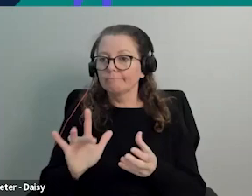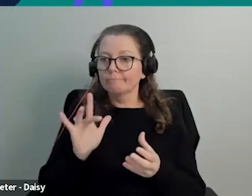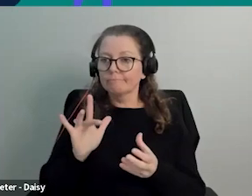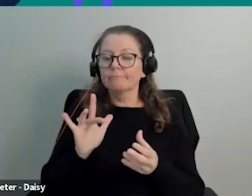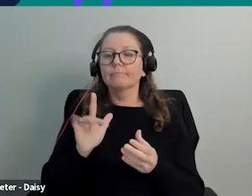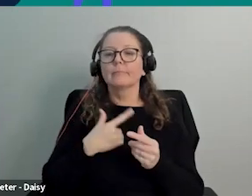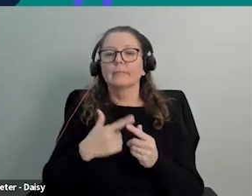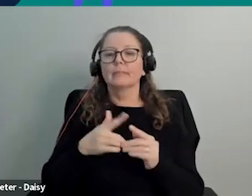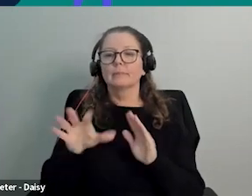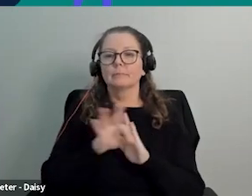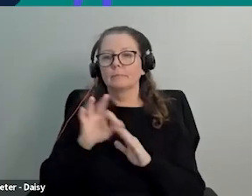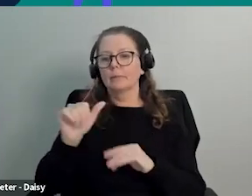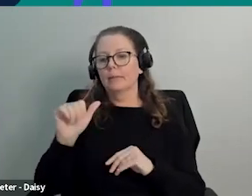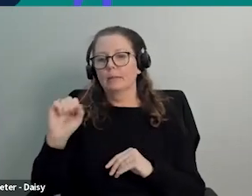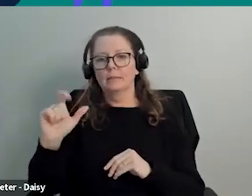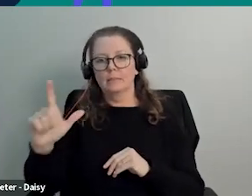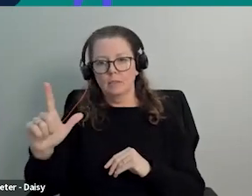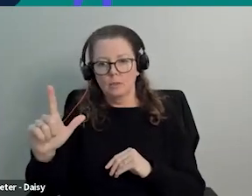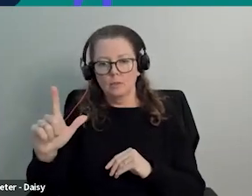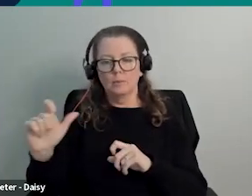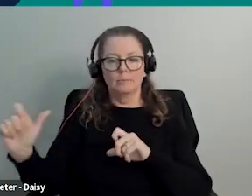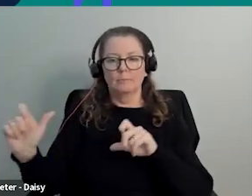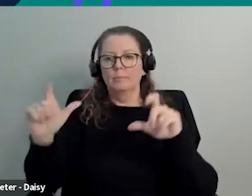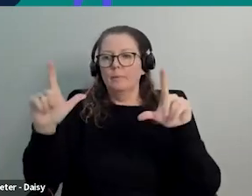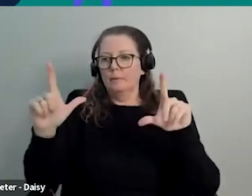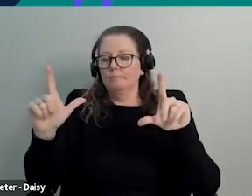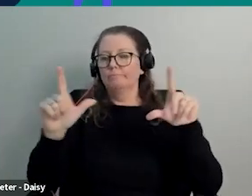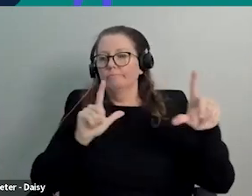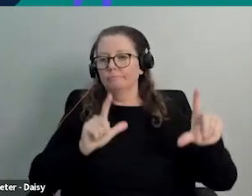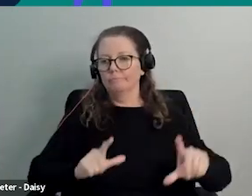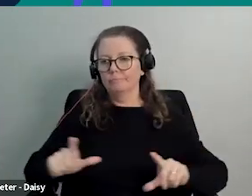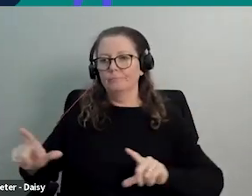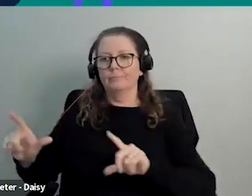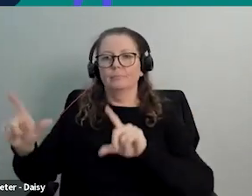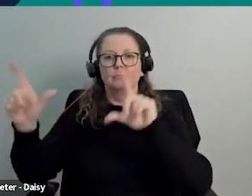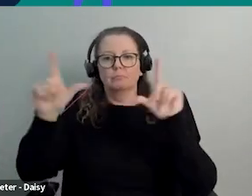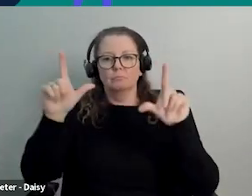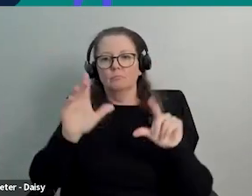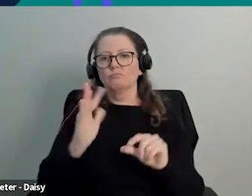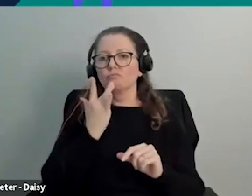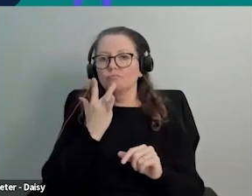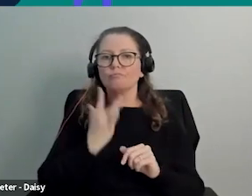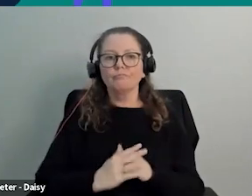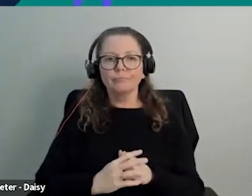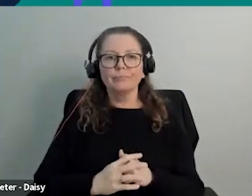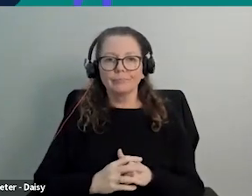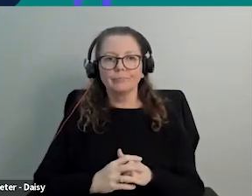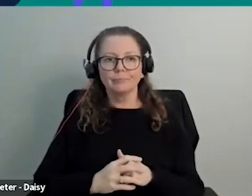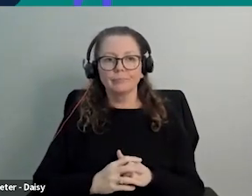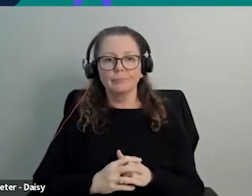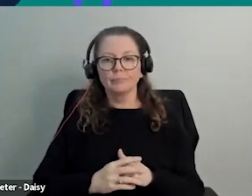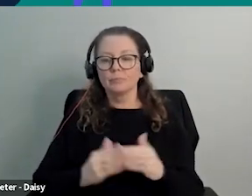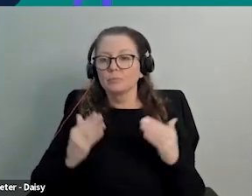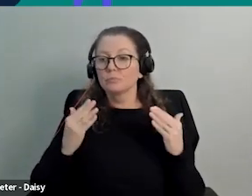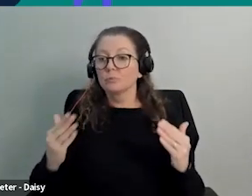and select American Sign Language, and a new window will pop up that you can move around your screen for preferred viewing. Feel free to use